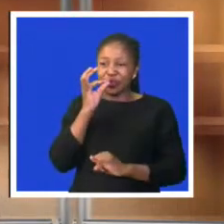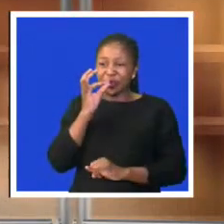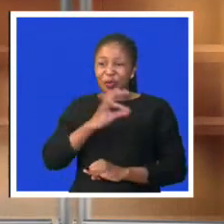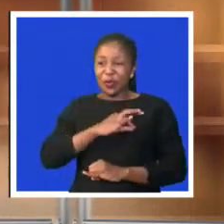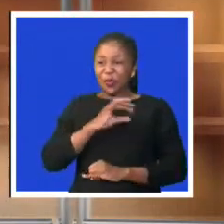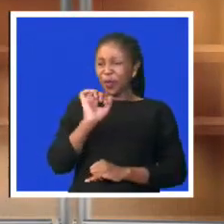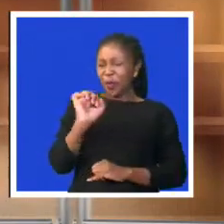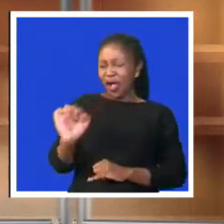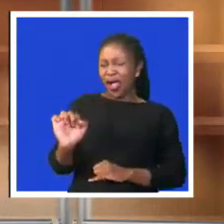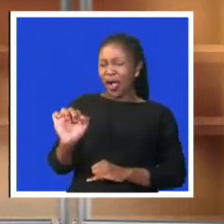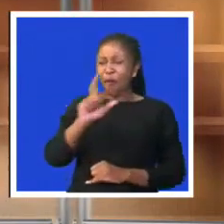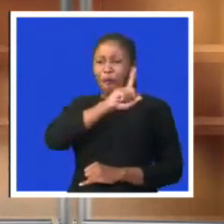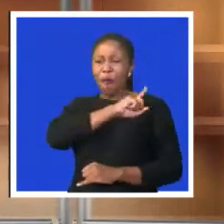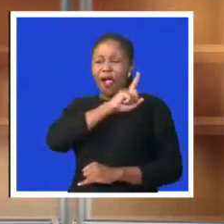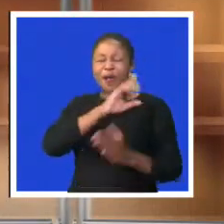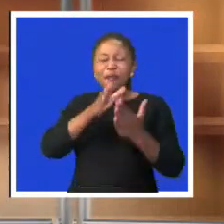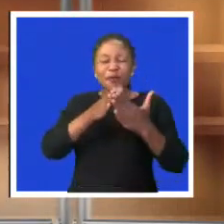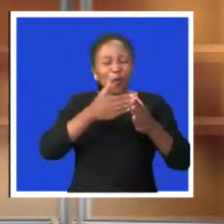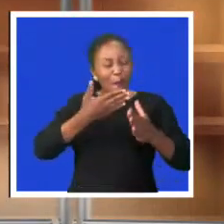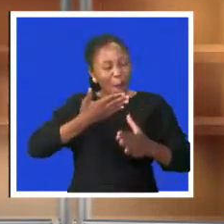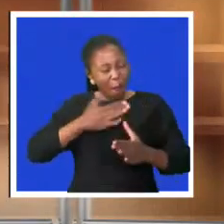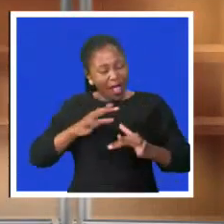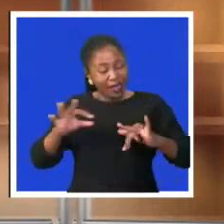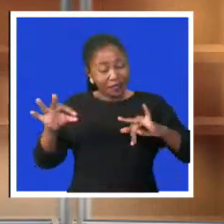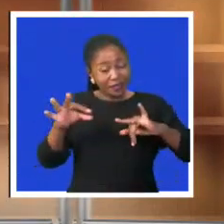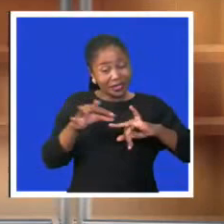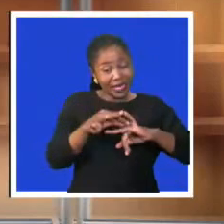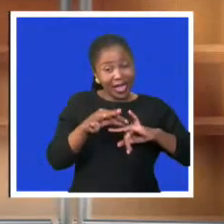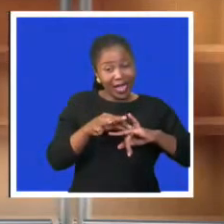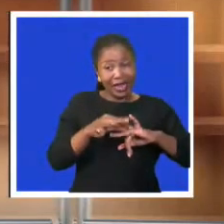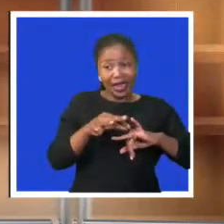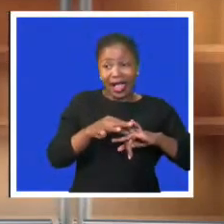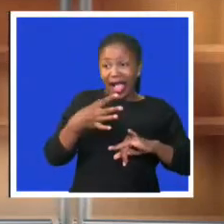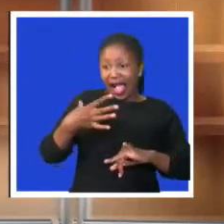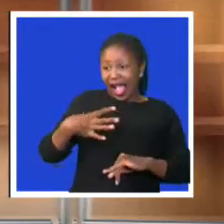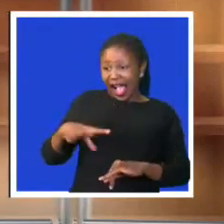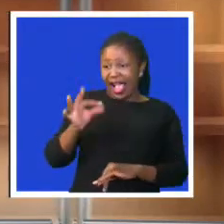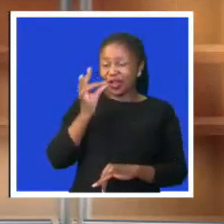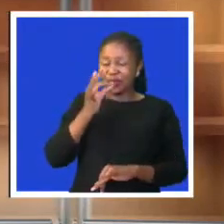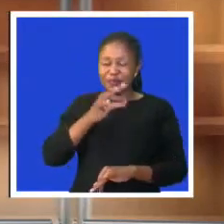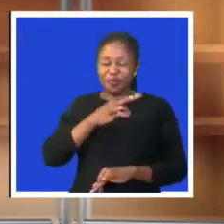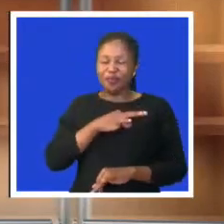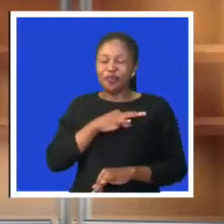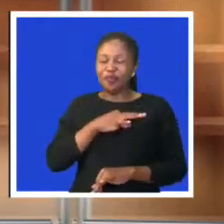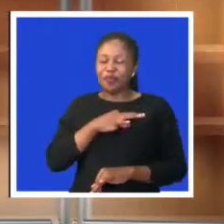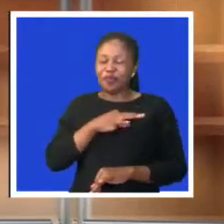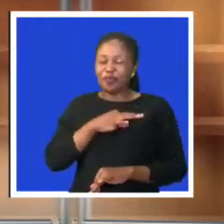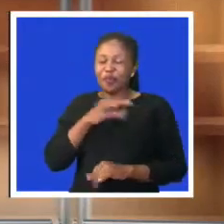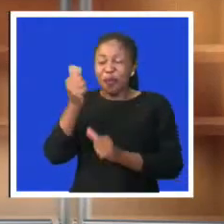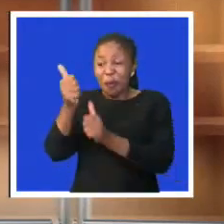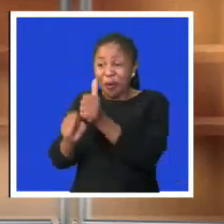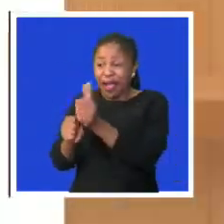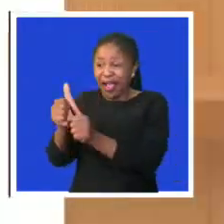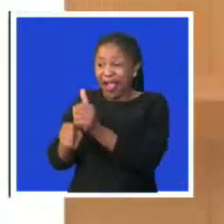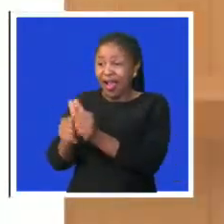Philip, his half-brother. So in other words, Herod Antipas committed adultery.